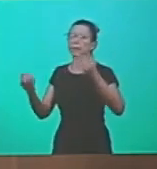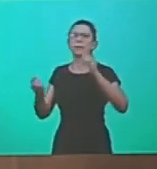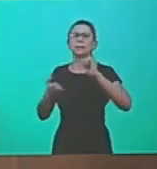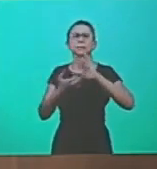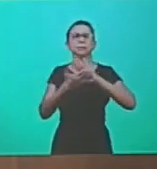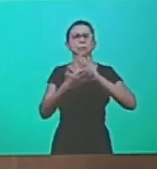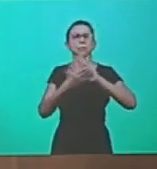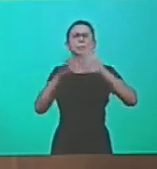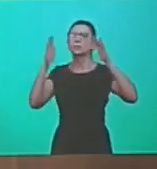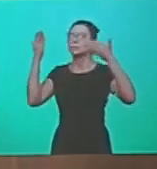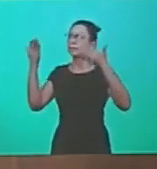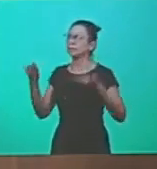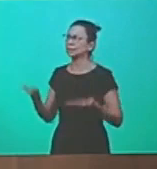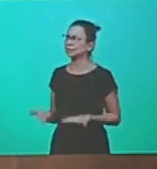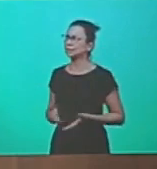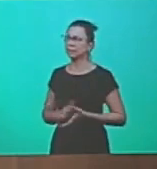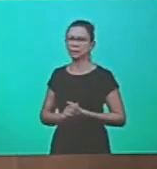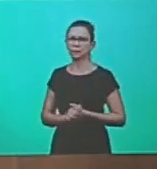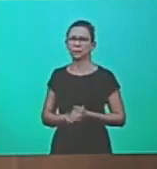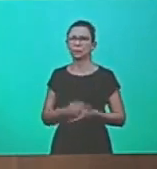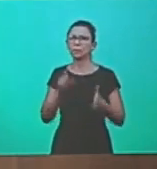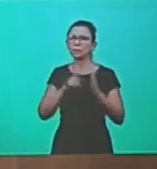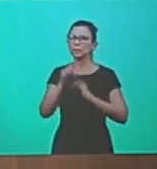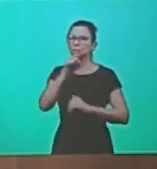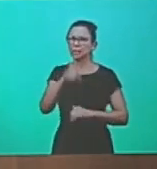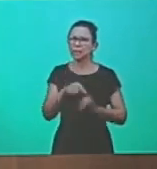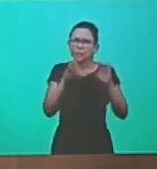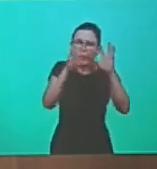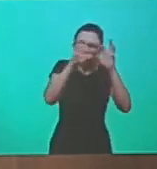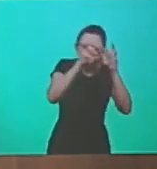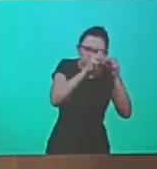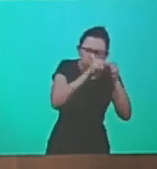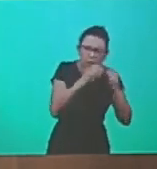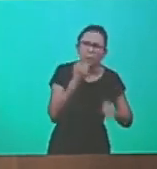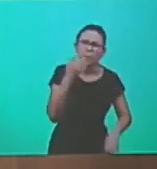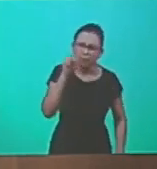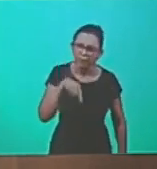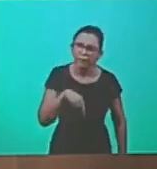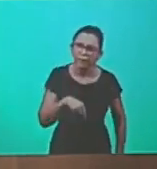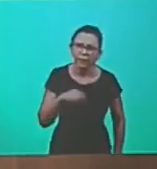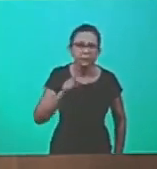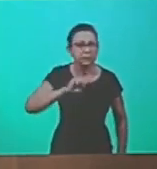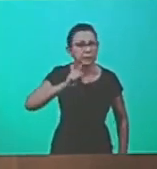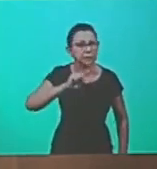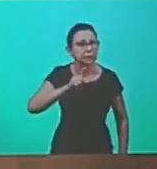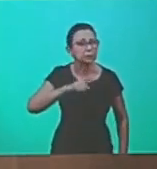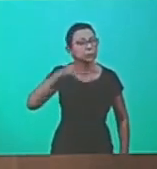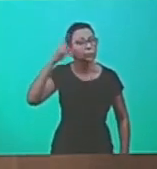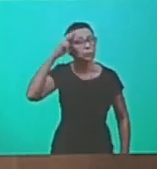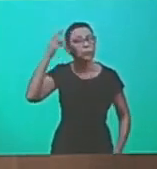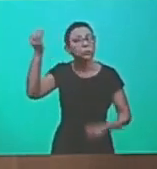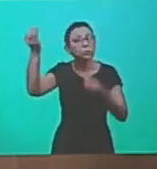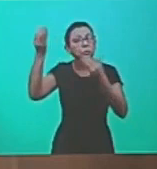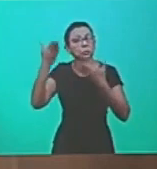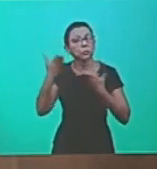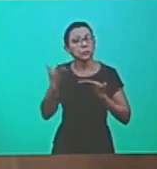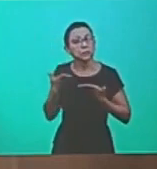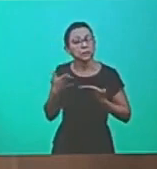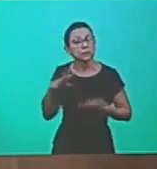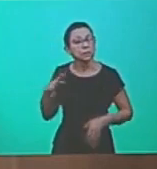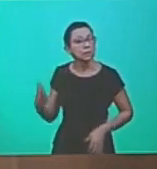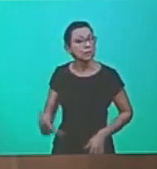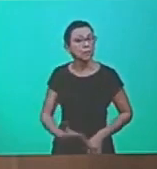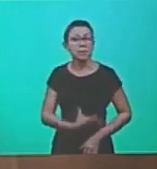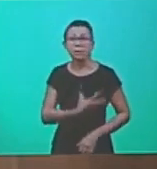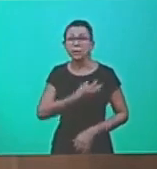to the Lord. It's to offer our glorification, our praise. Because it's not good to live in